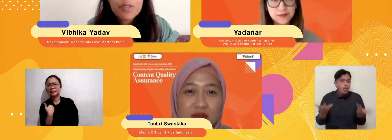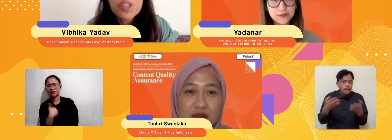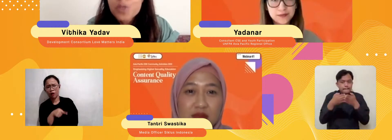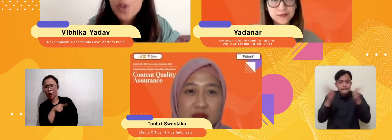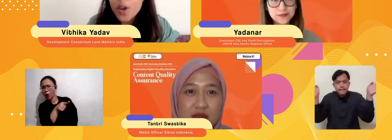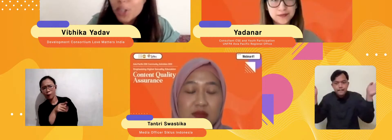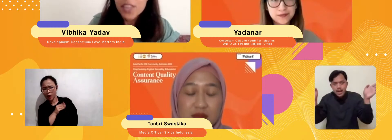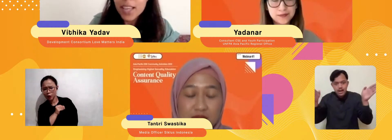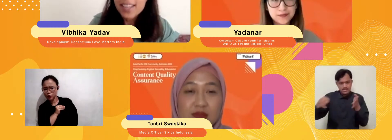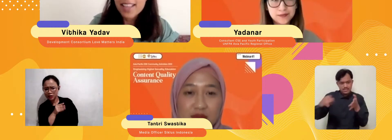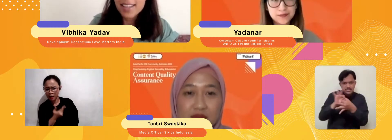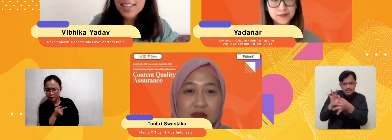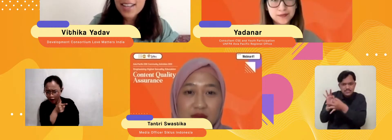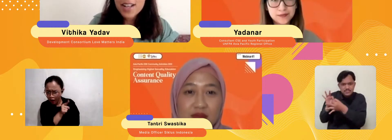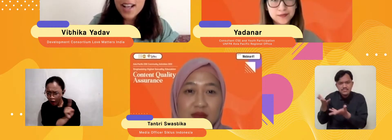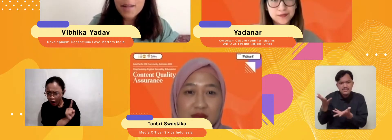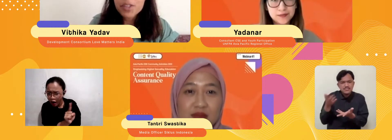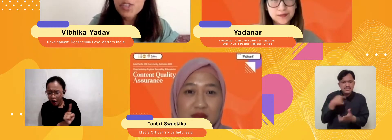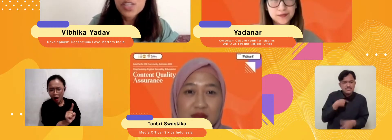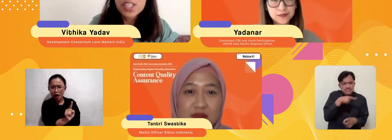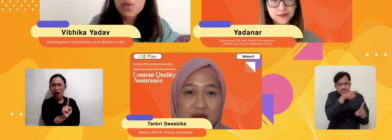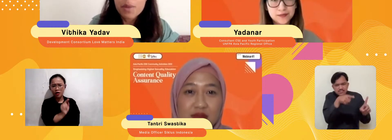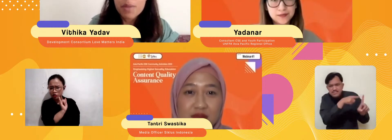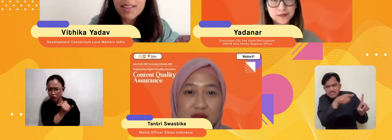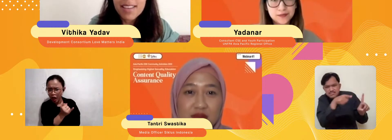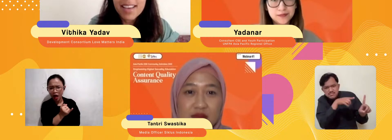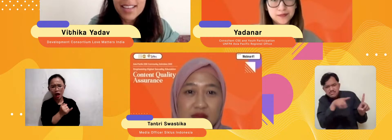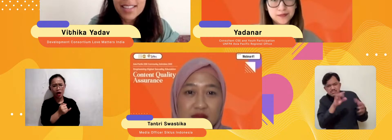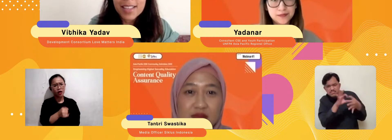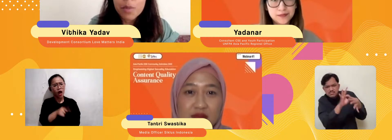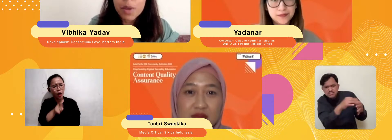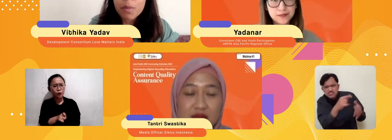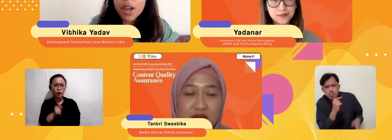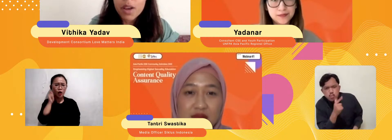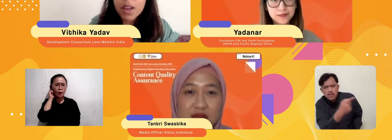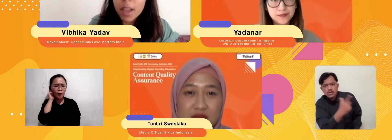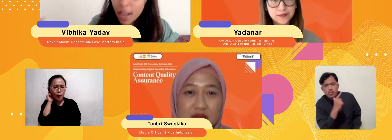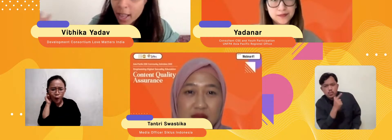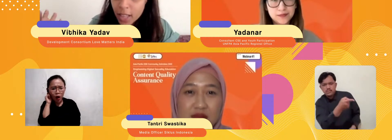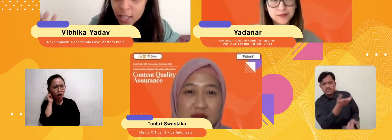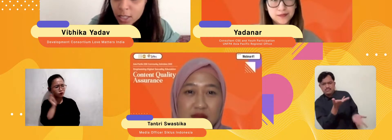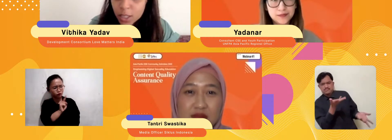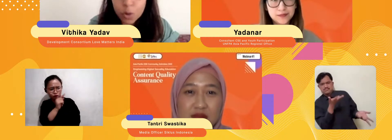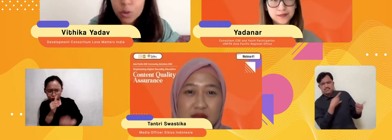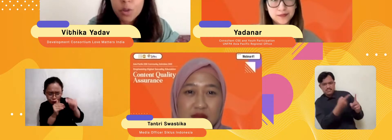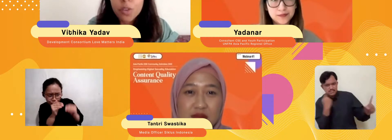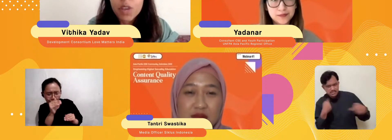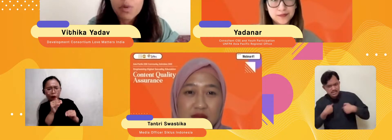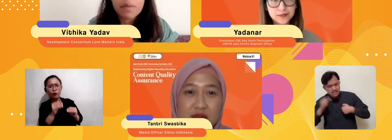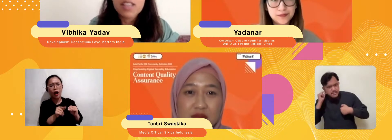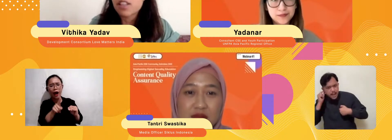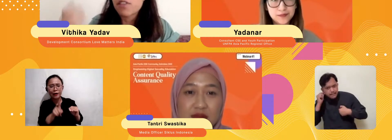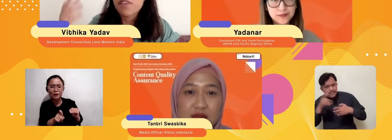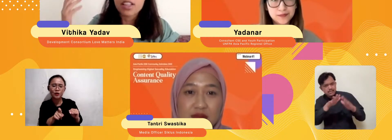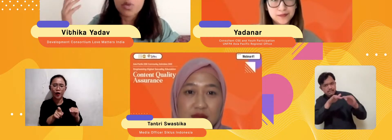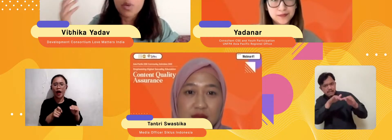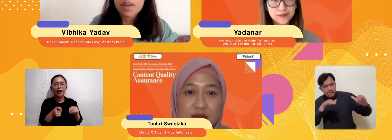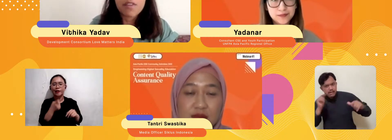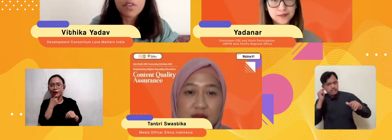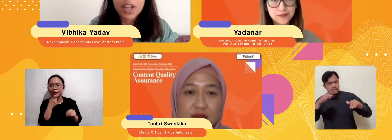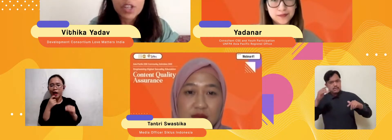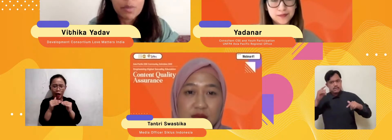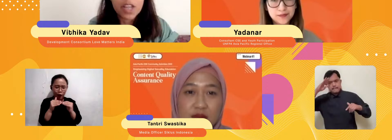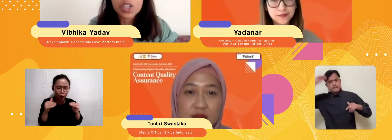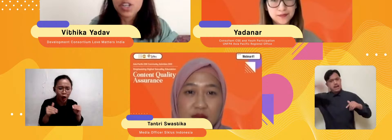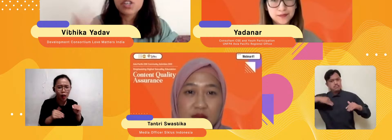who do not think that treating women is as sort of equal beings, and the fact that women